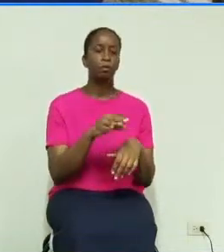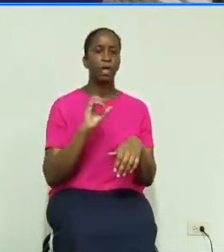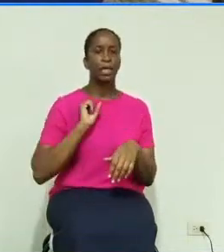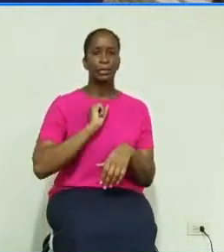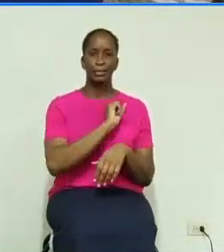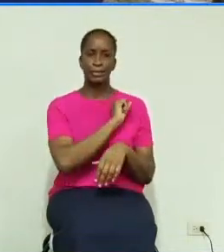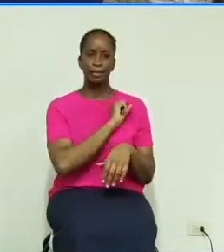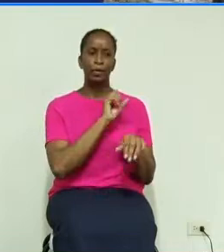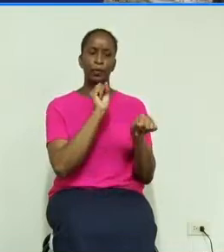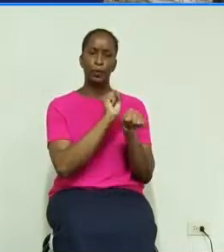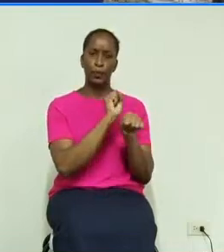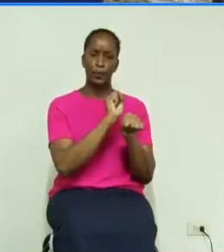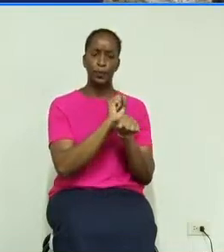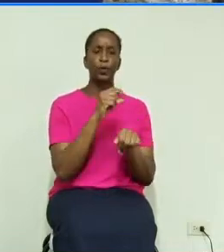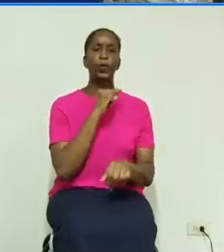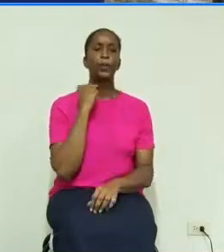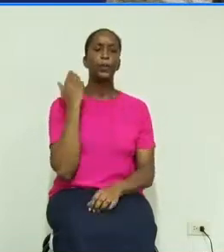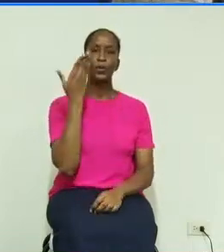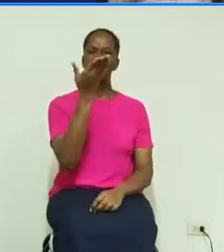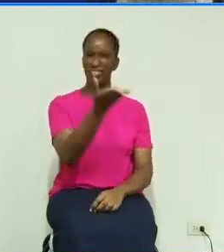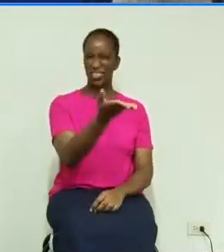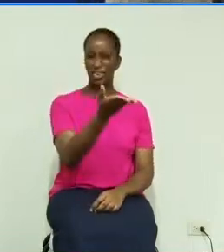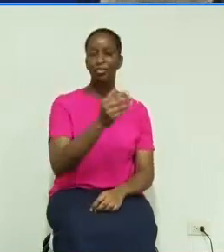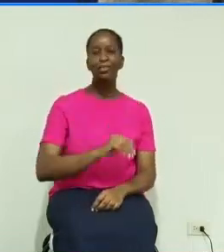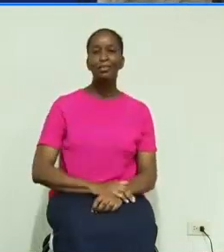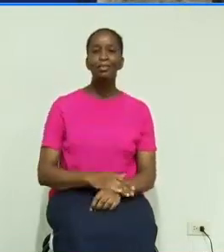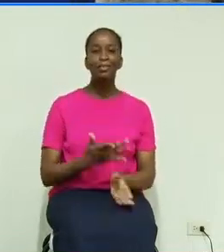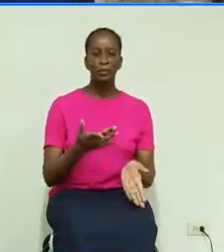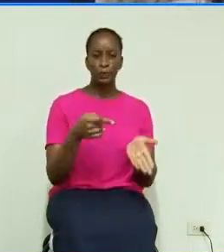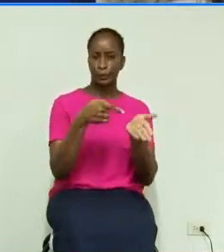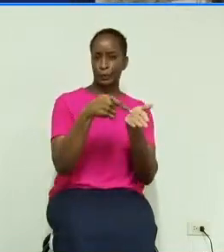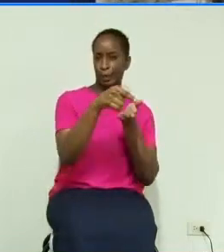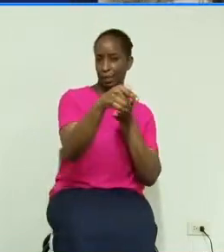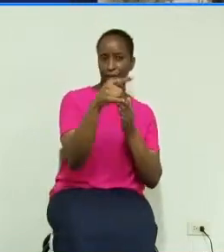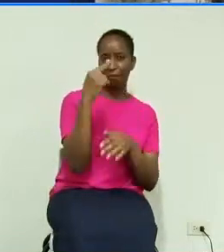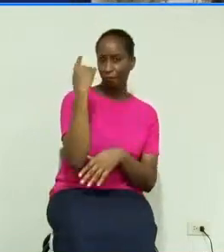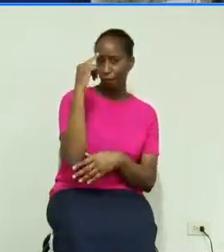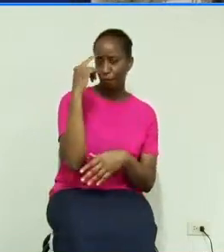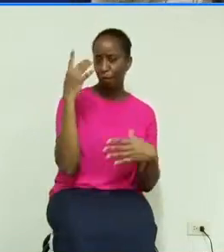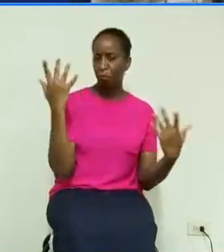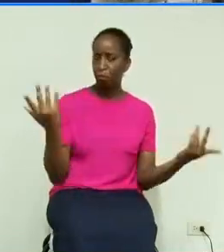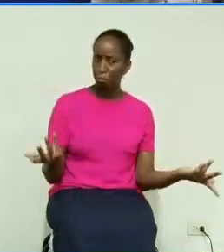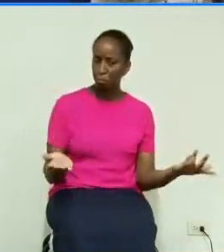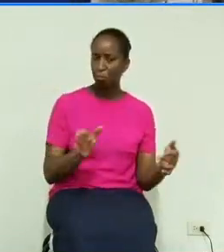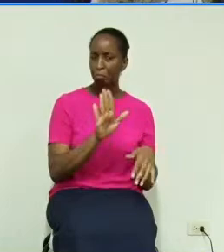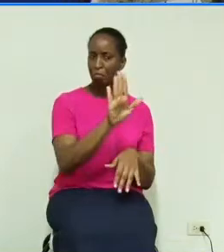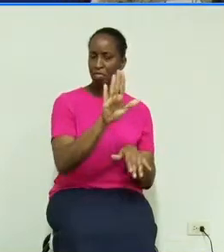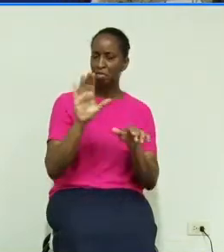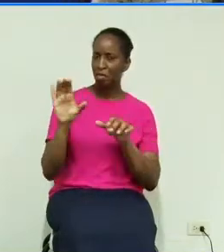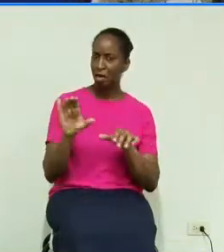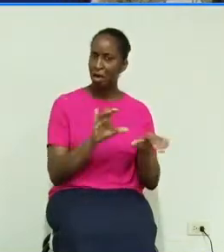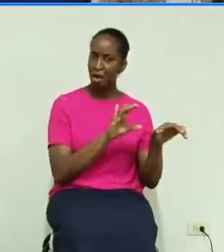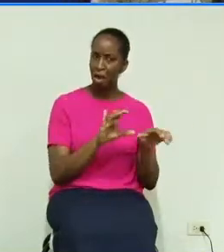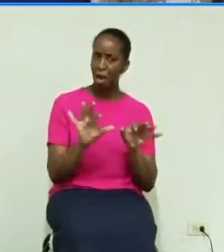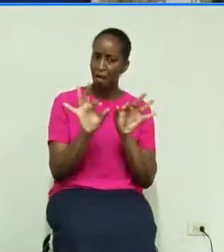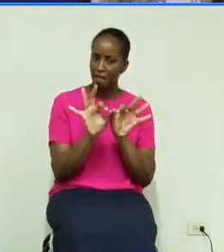a recognition that what they are doing has value, and we appreciate